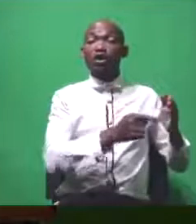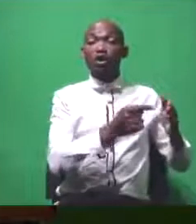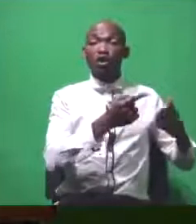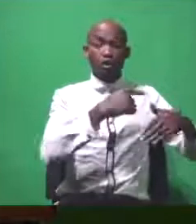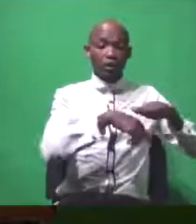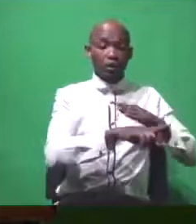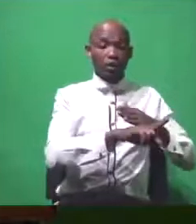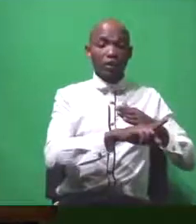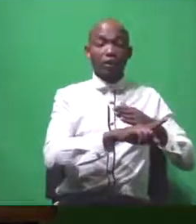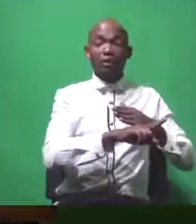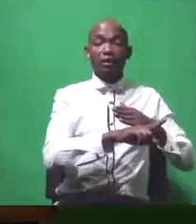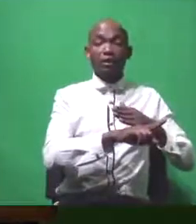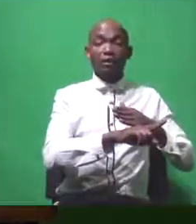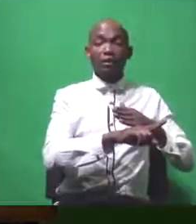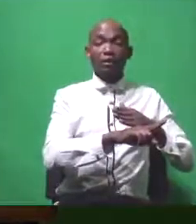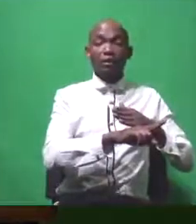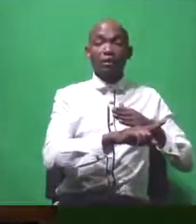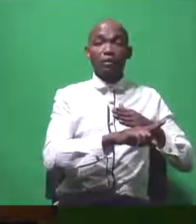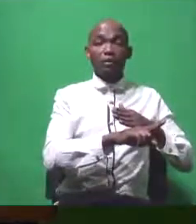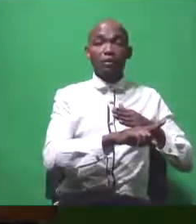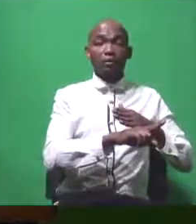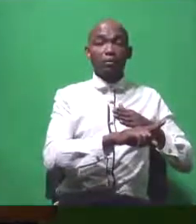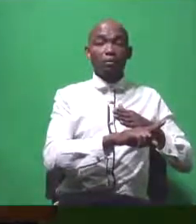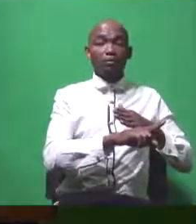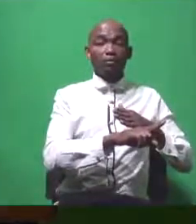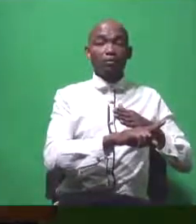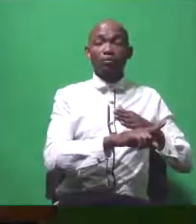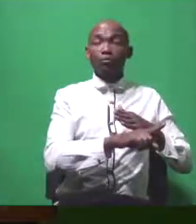here. Write that